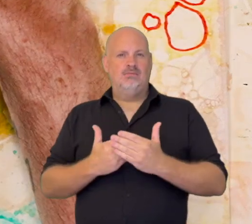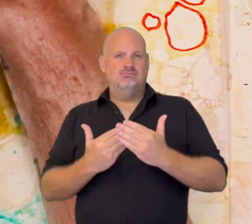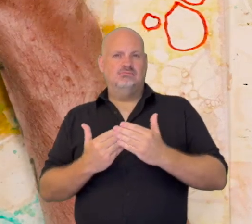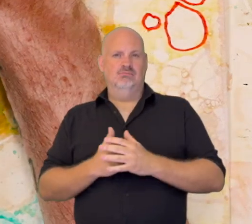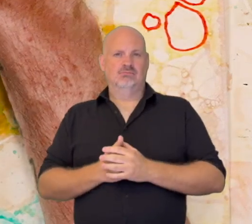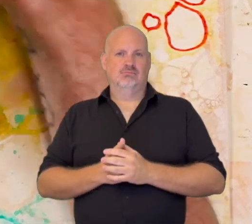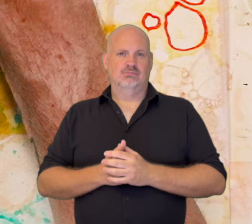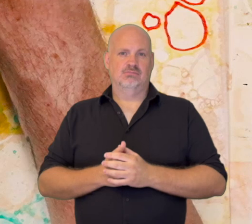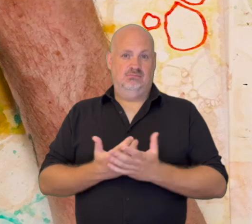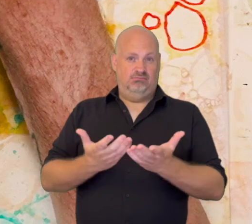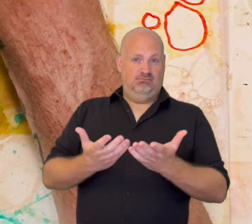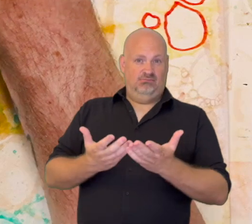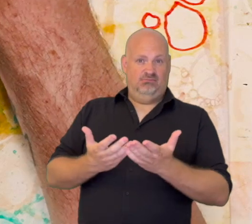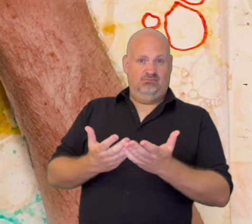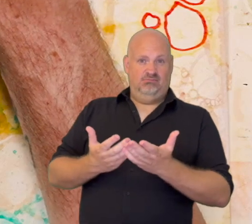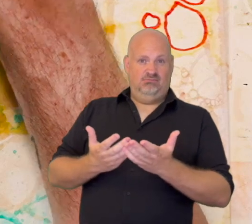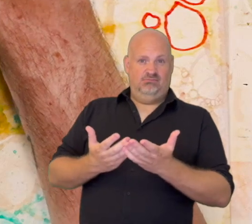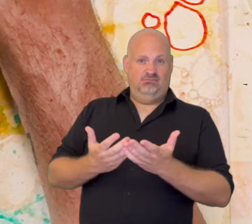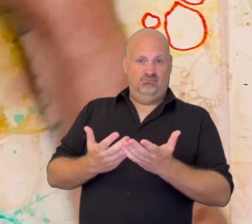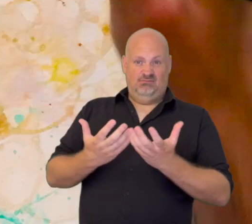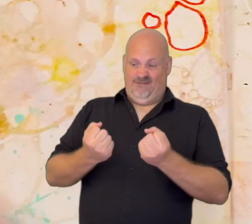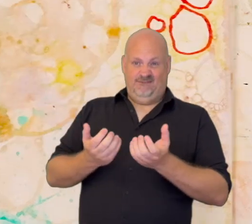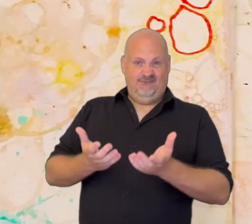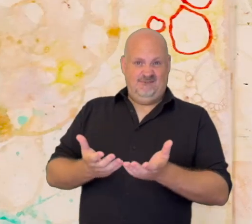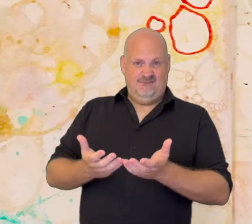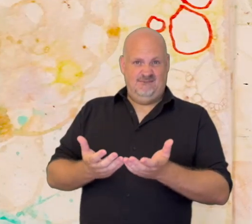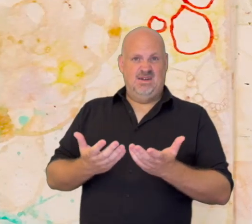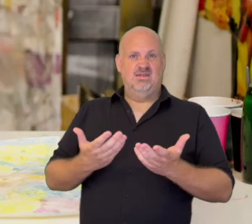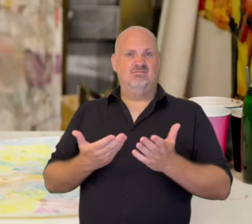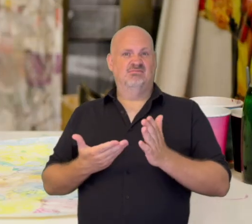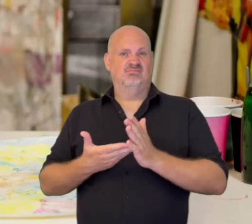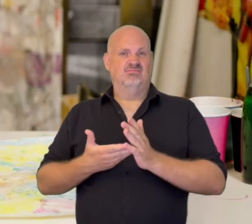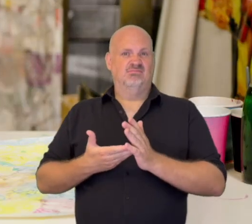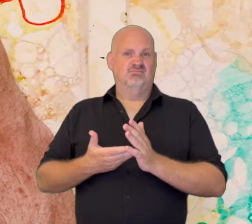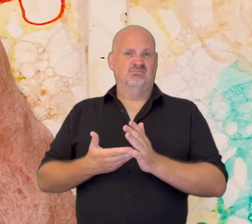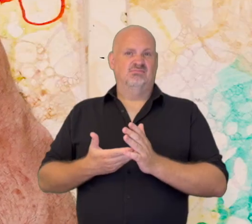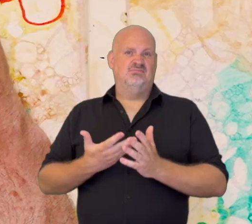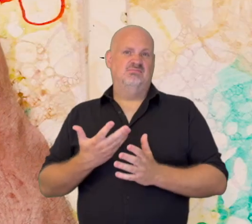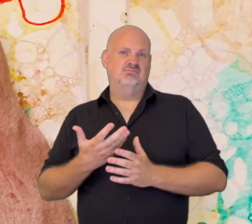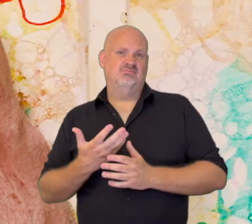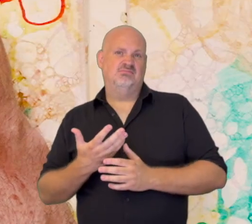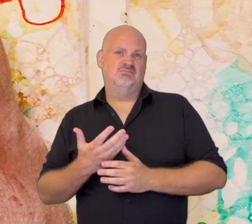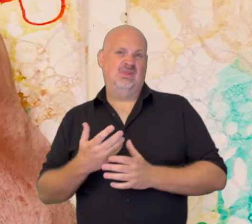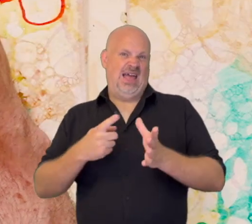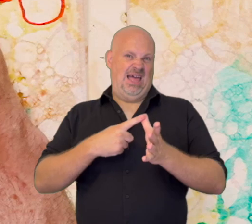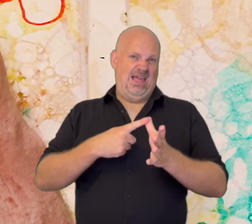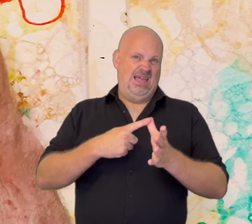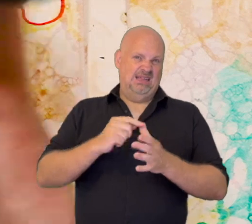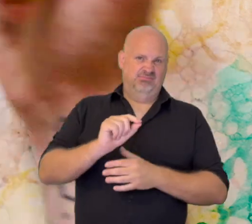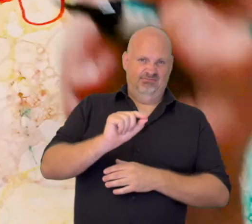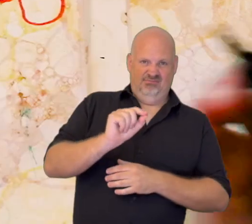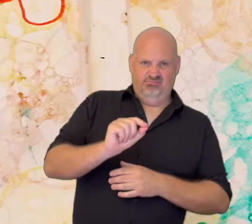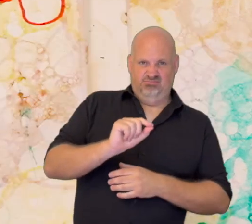And so now we've got it's. Let's put, I think there's an A here.